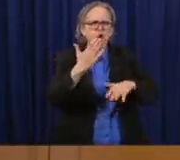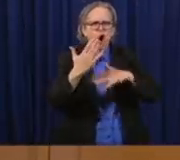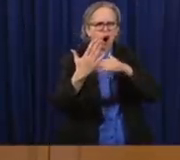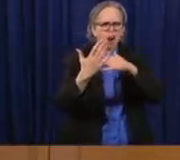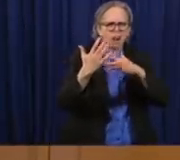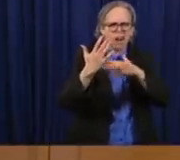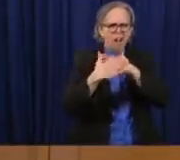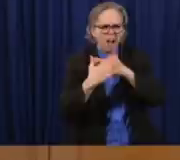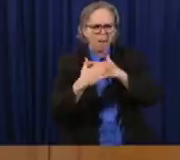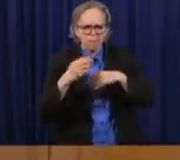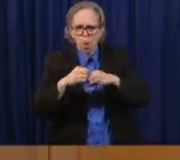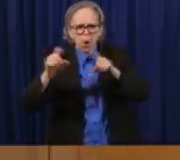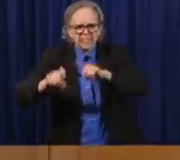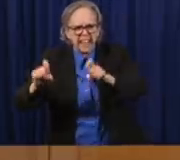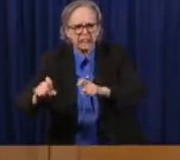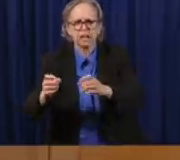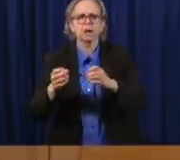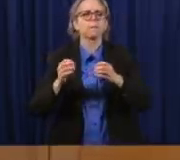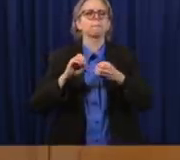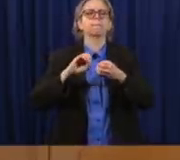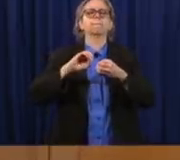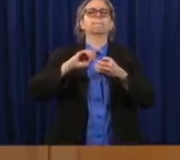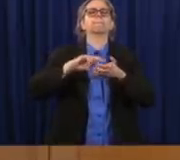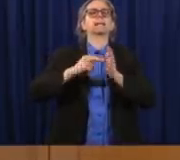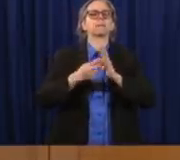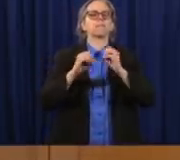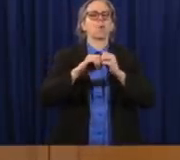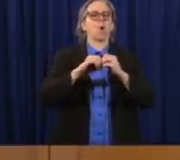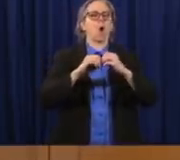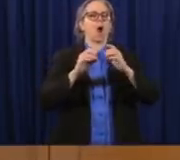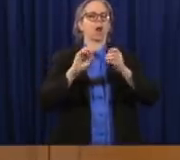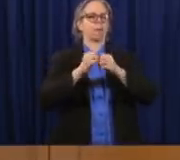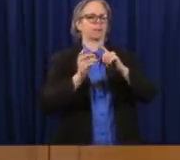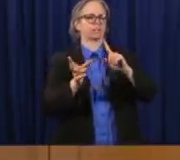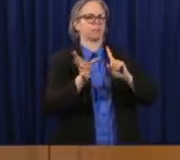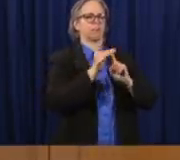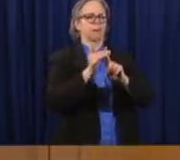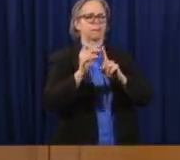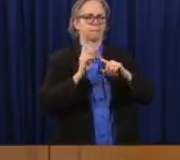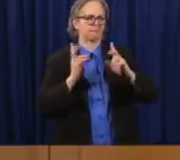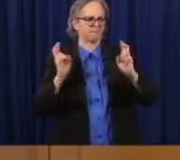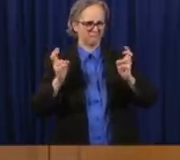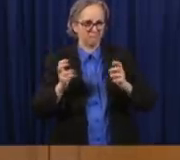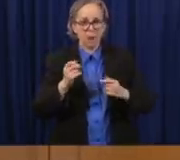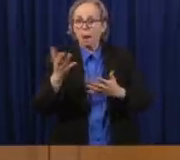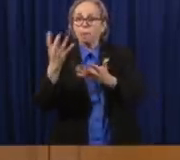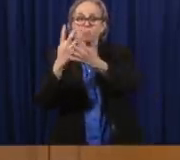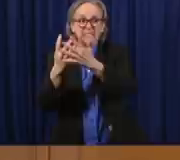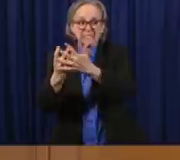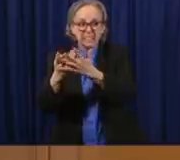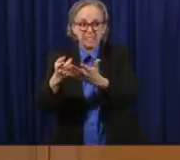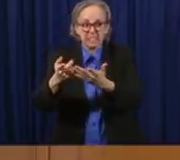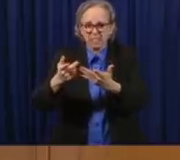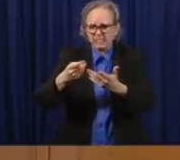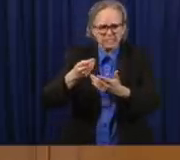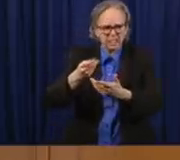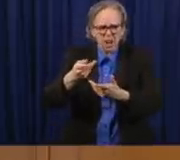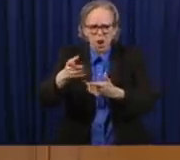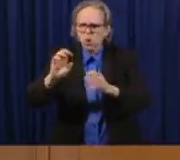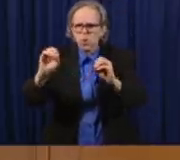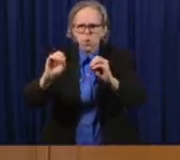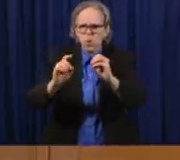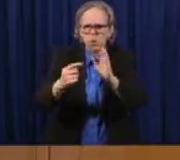we did more testing, there are people who are asymptomatic who really weren't showing symptoms at all. So as